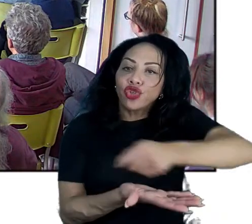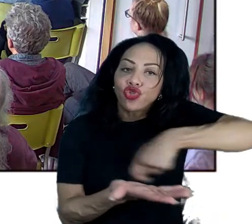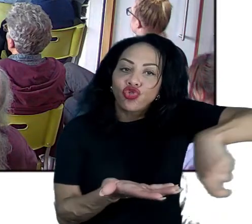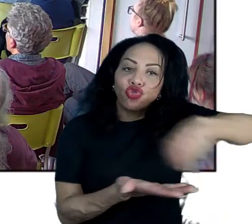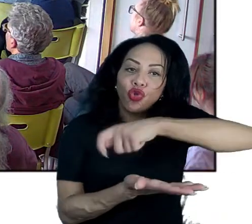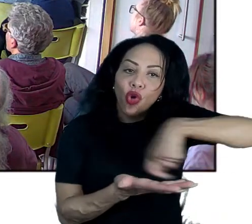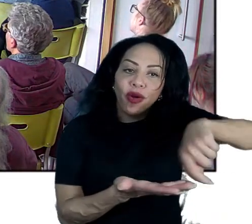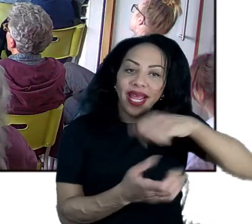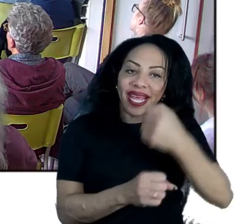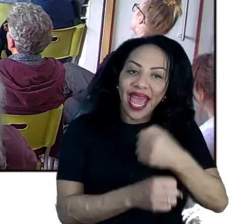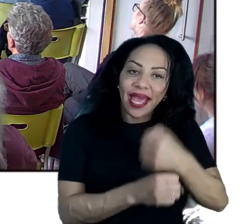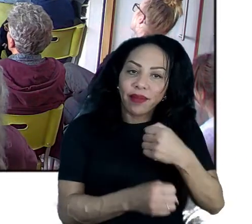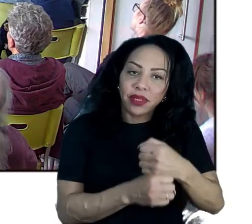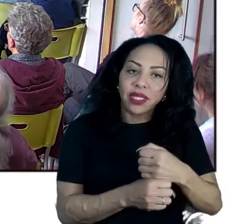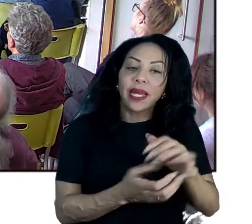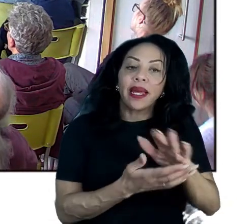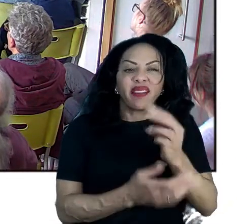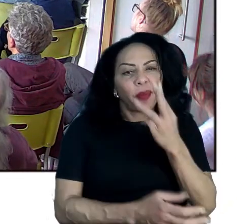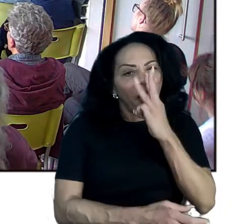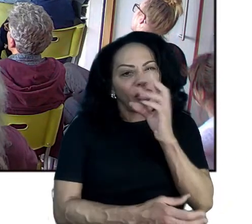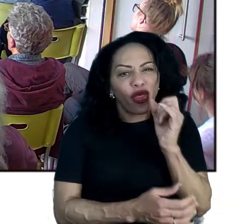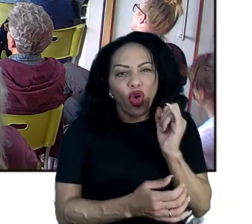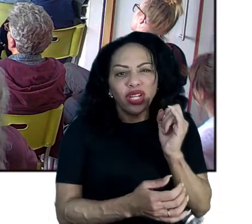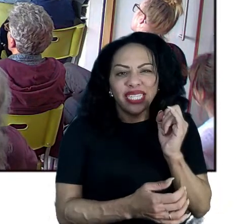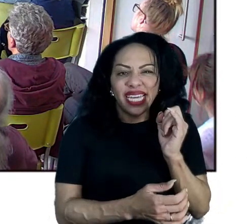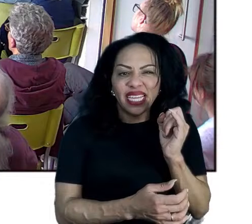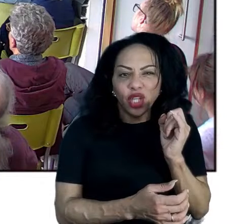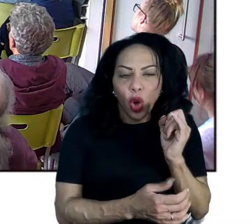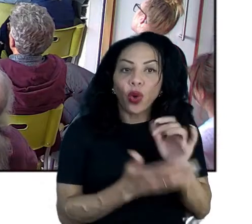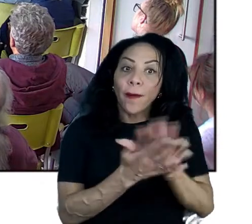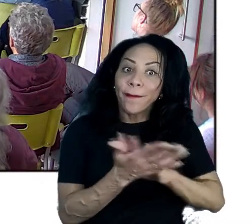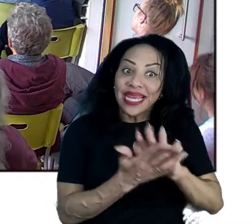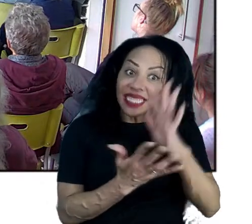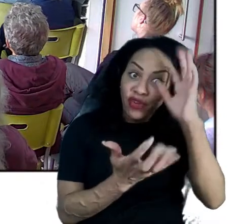childhood memories of using this technology. And then